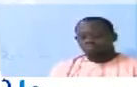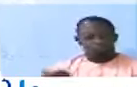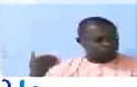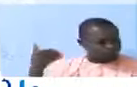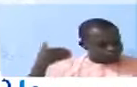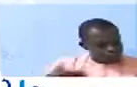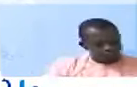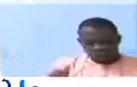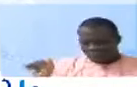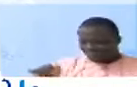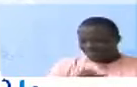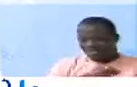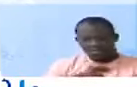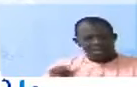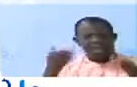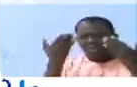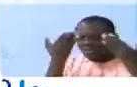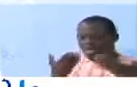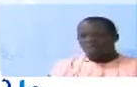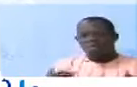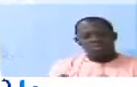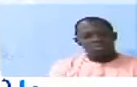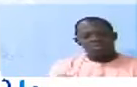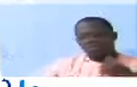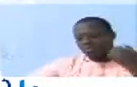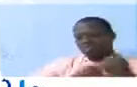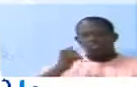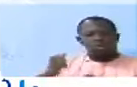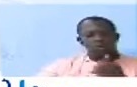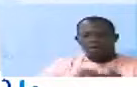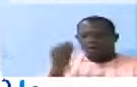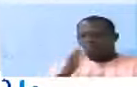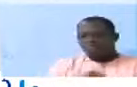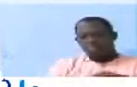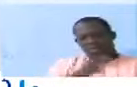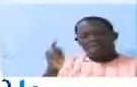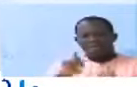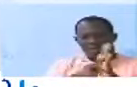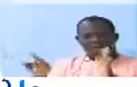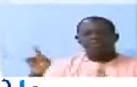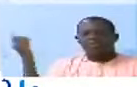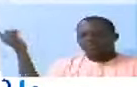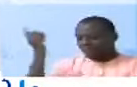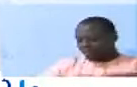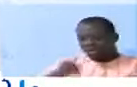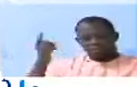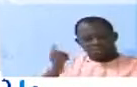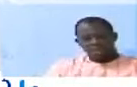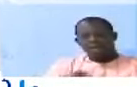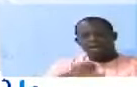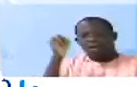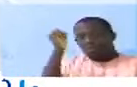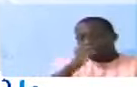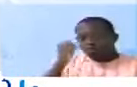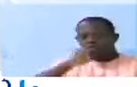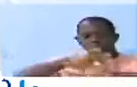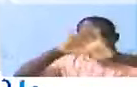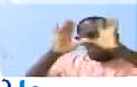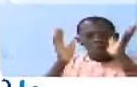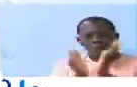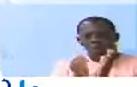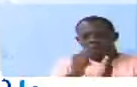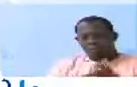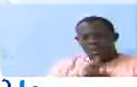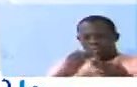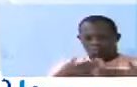this date I am still suffering from those beatings because all over my body is paining. Manyima